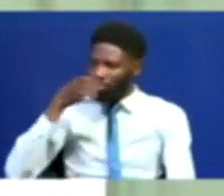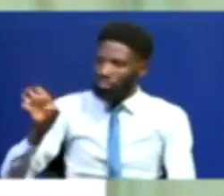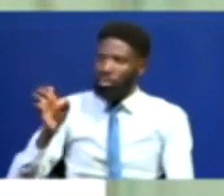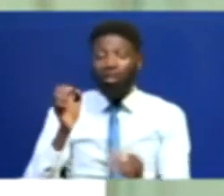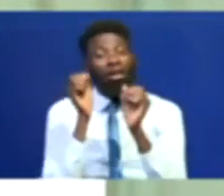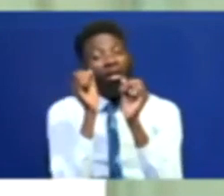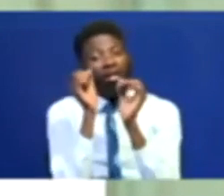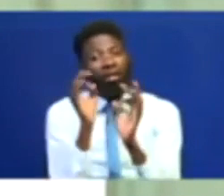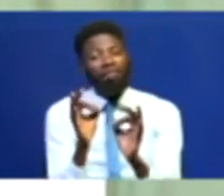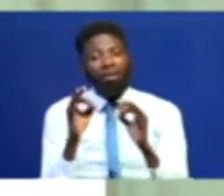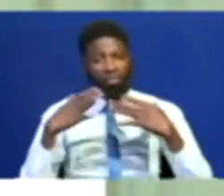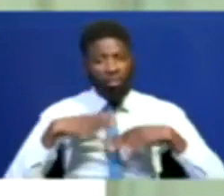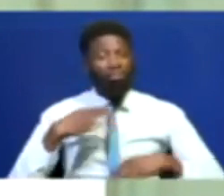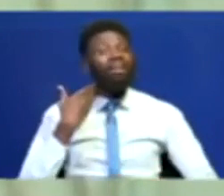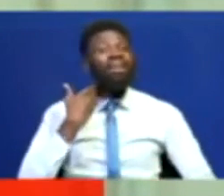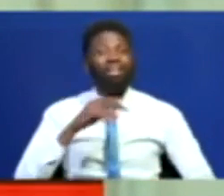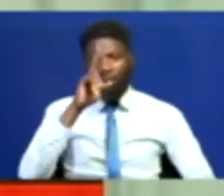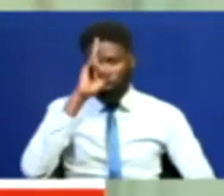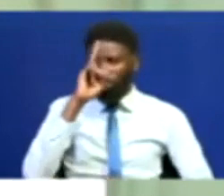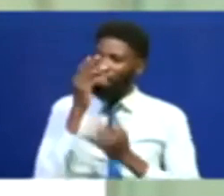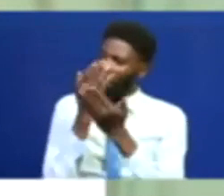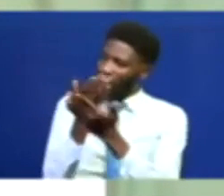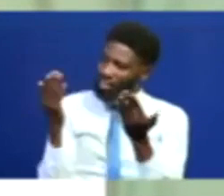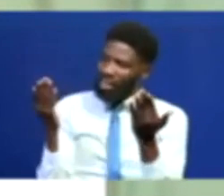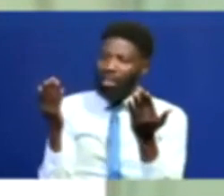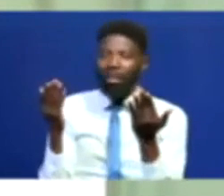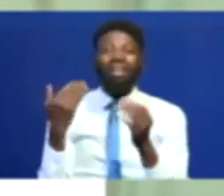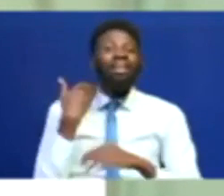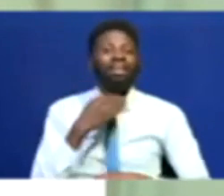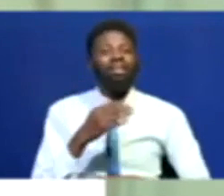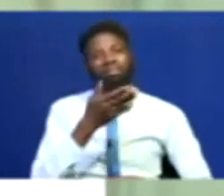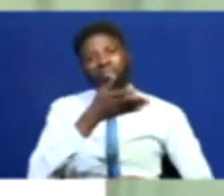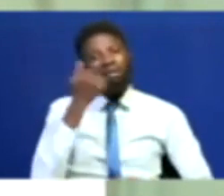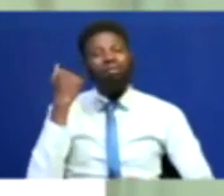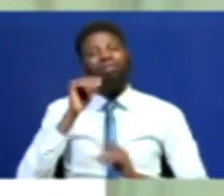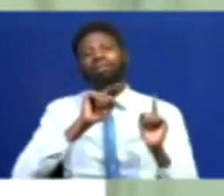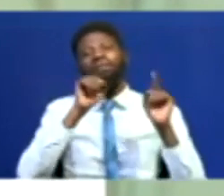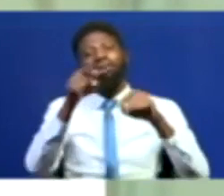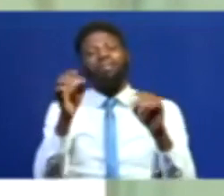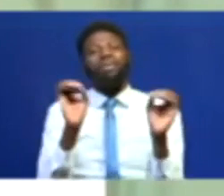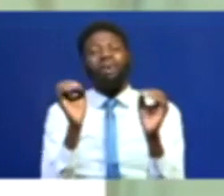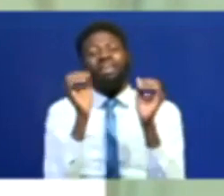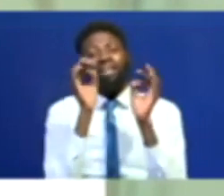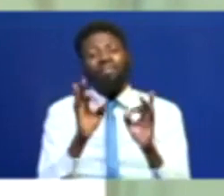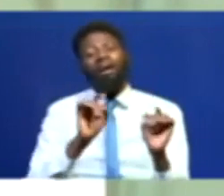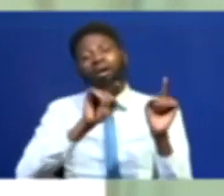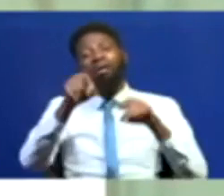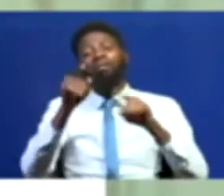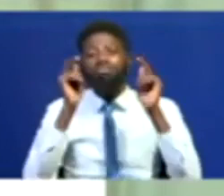want the police on the streets, all they need to do is keep off the streets. Had they not come to the